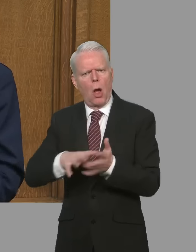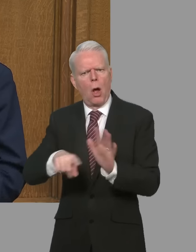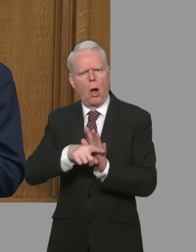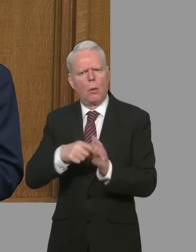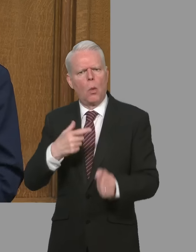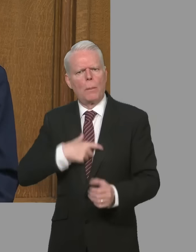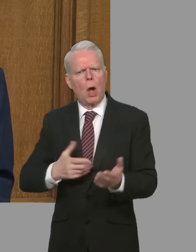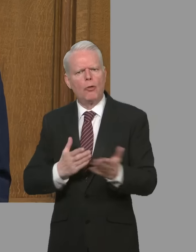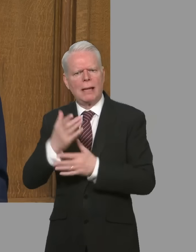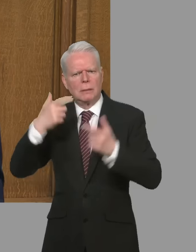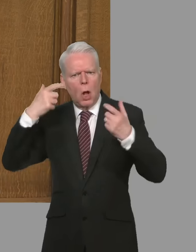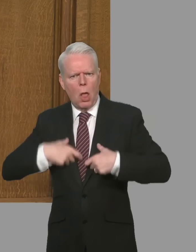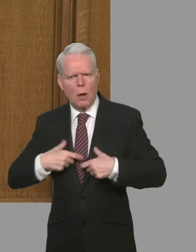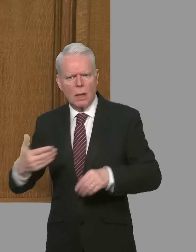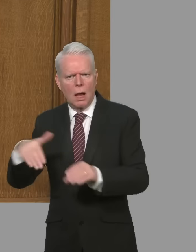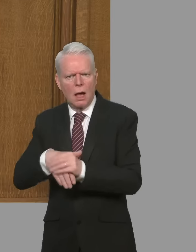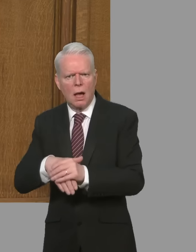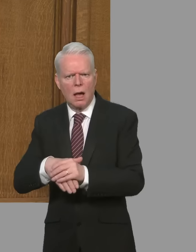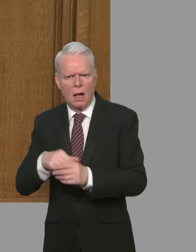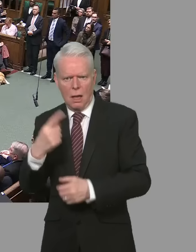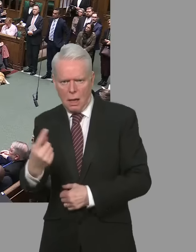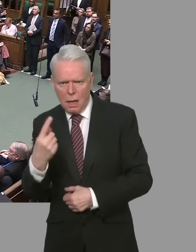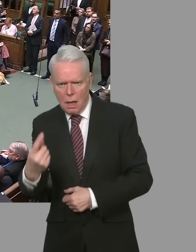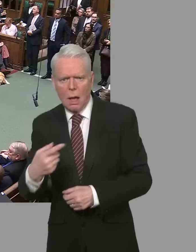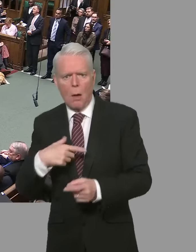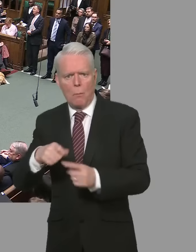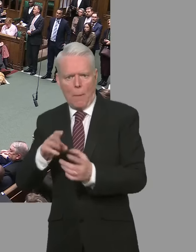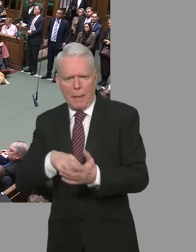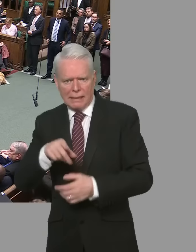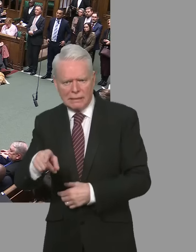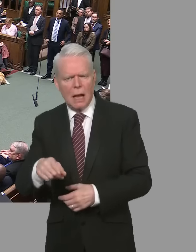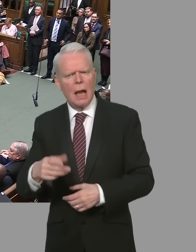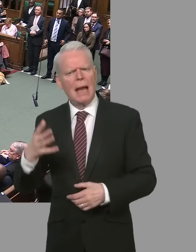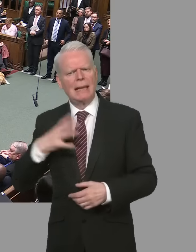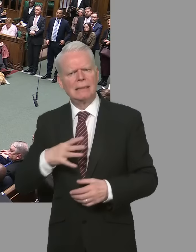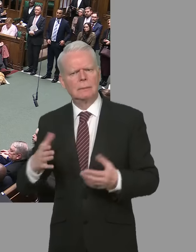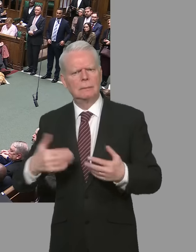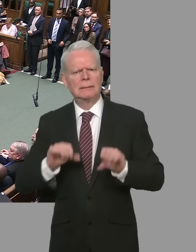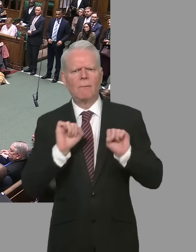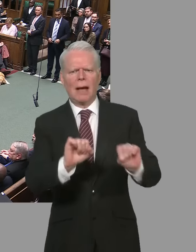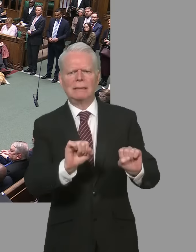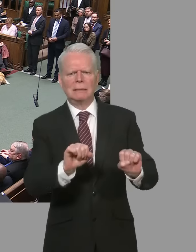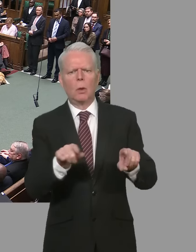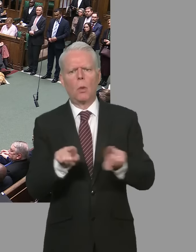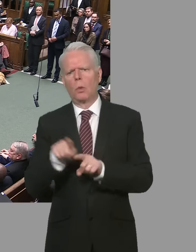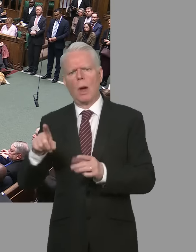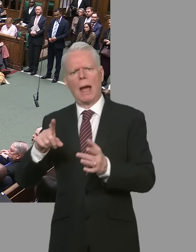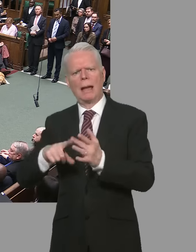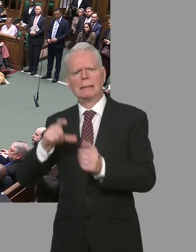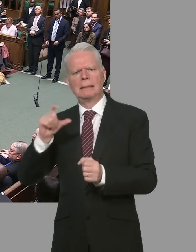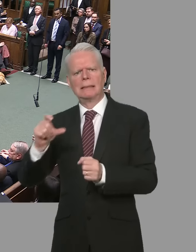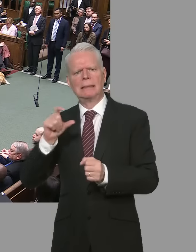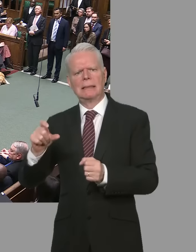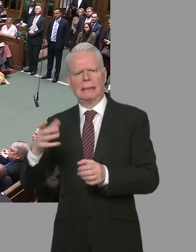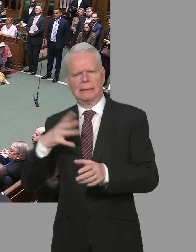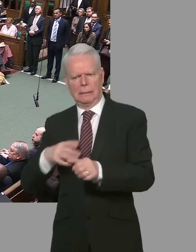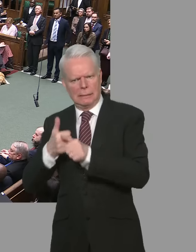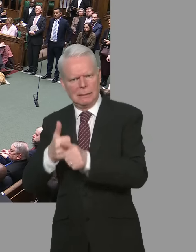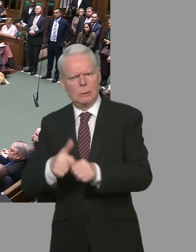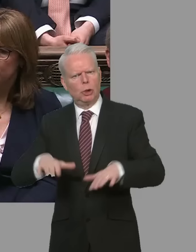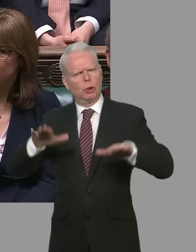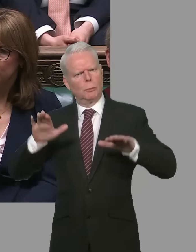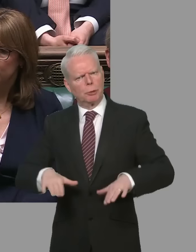out international judicial roles? Prime Minister. I'm not going to comment on the internal proceedings of the